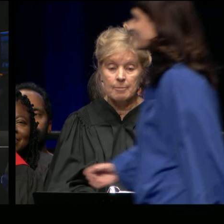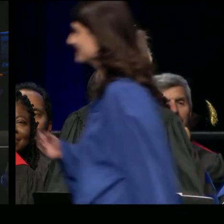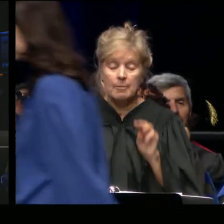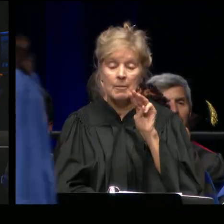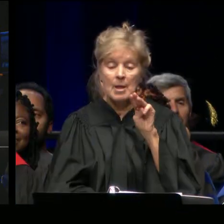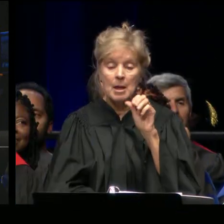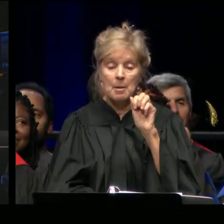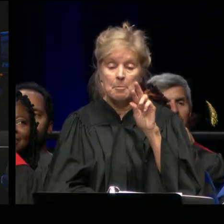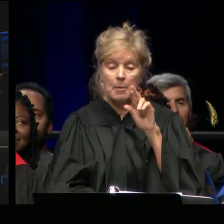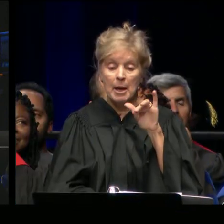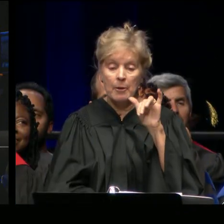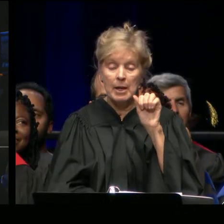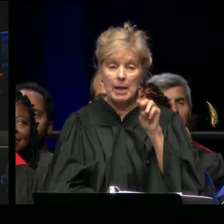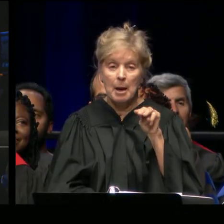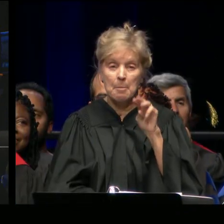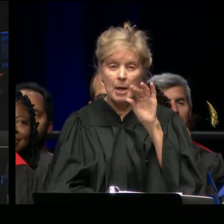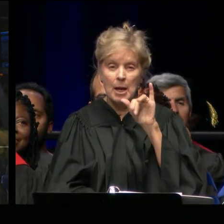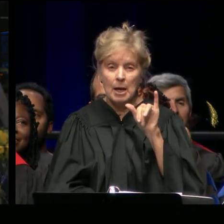Maryam Yaakob.